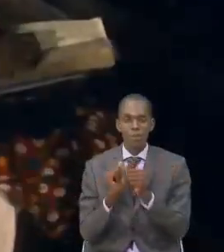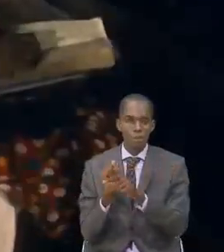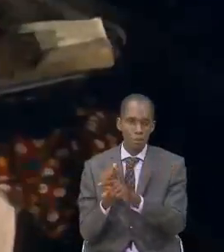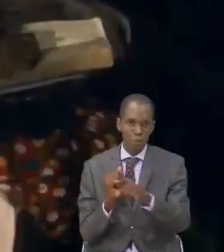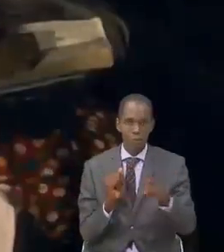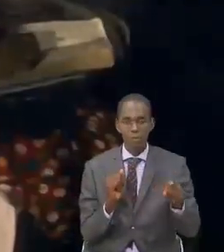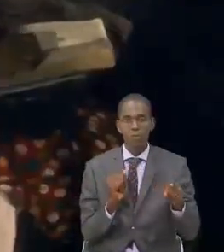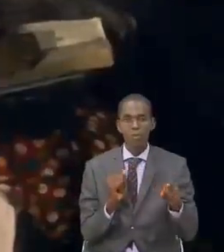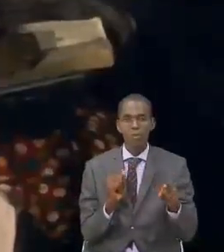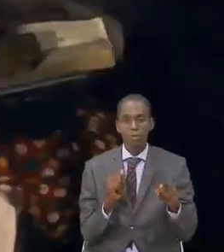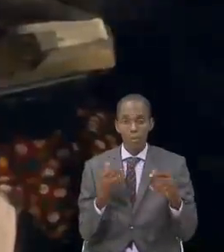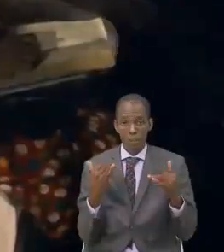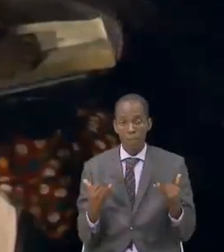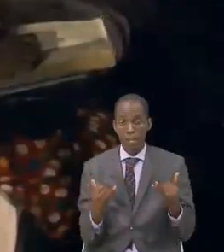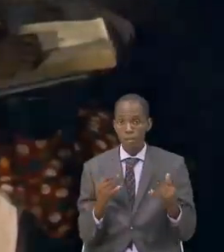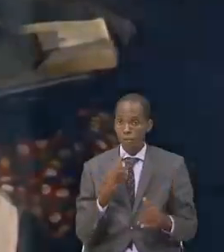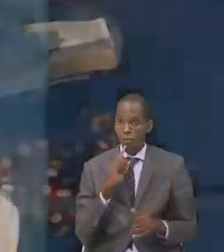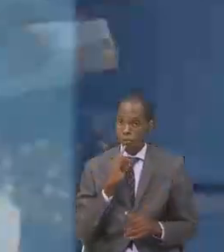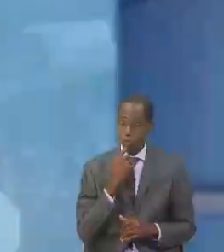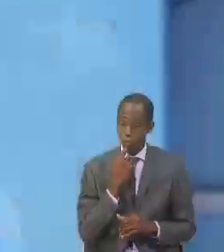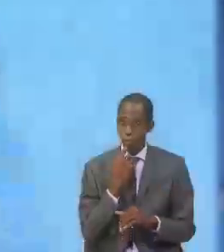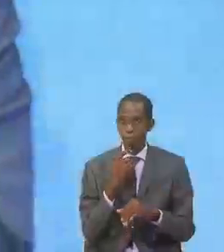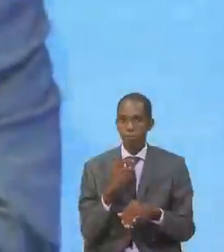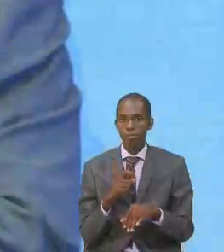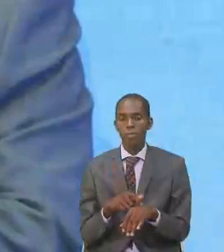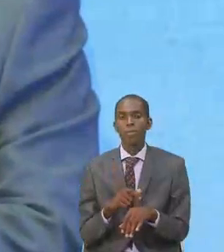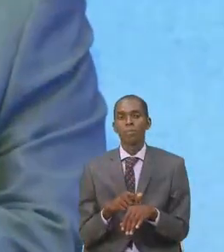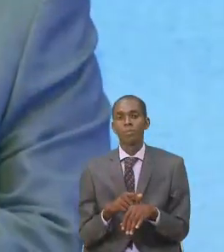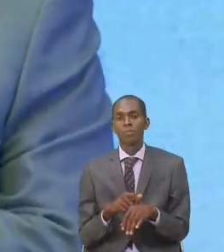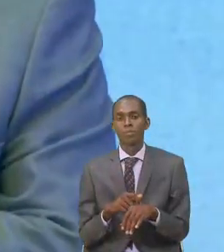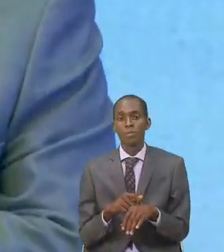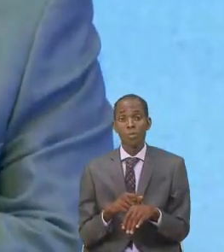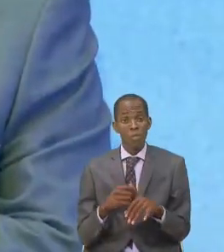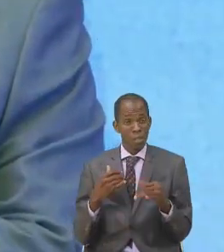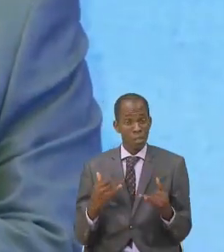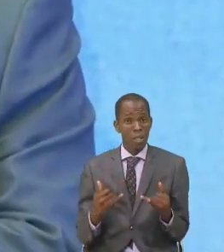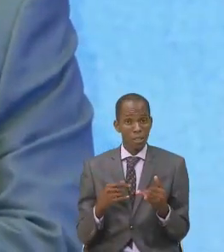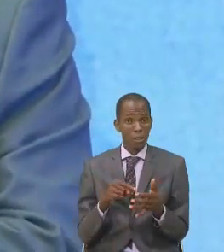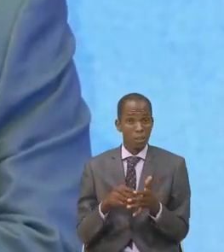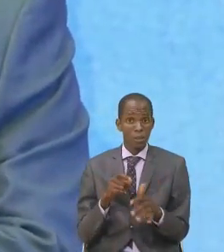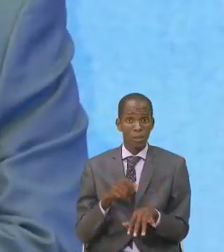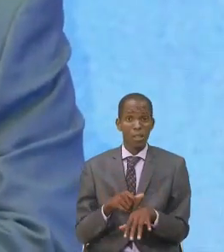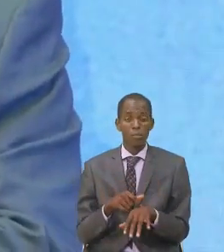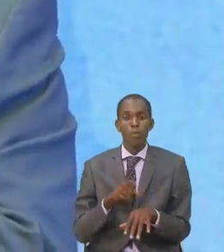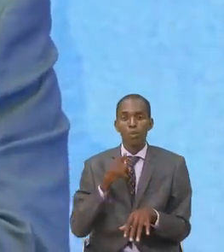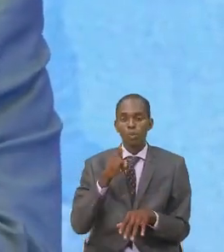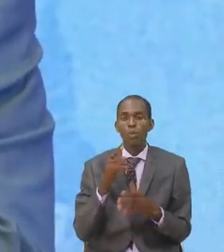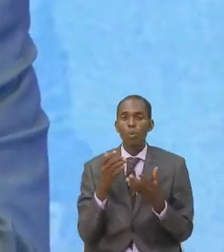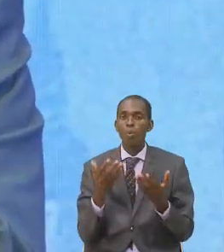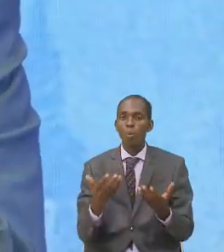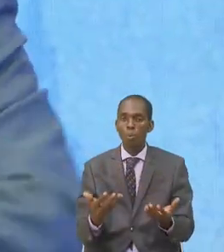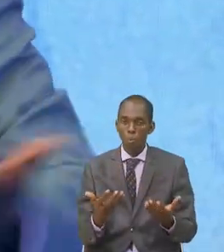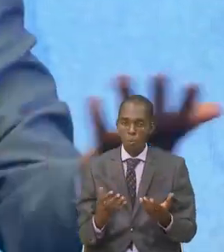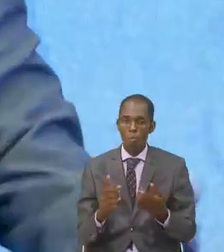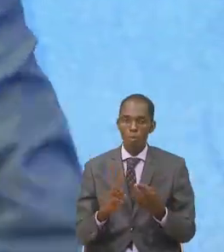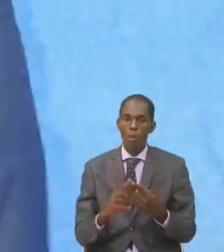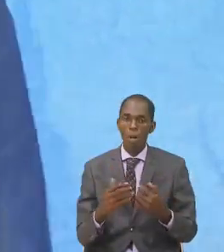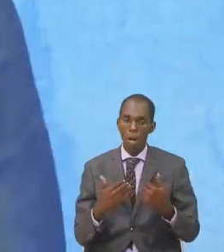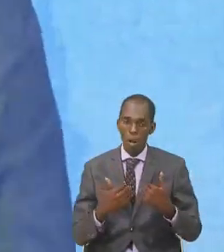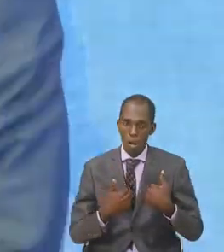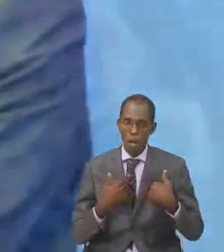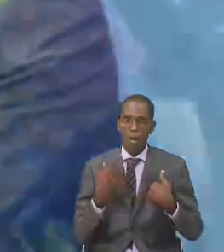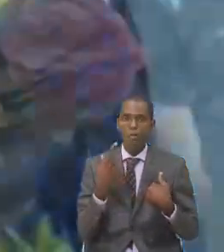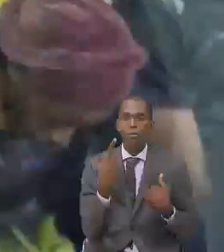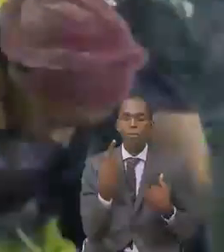you. I rejoice with you. Every head bowed, and all eyes closed. This